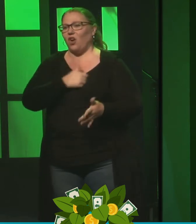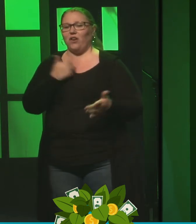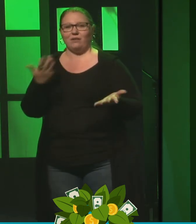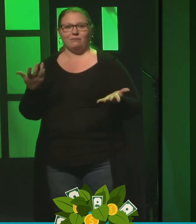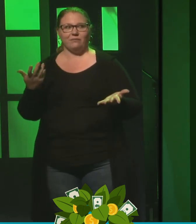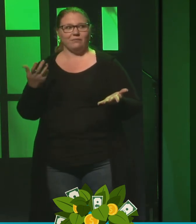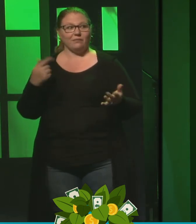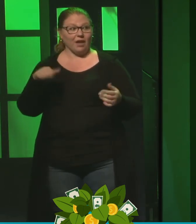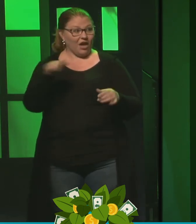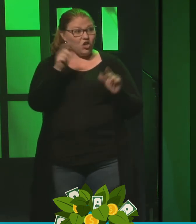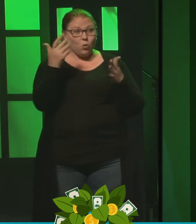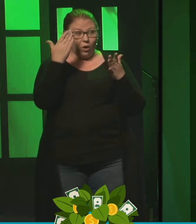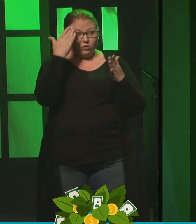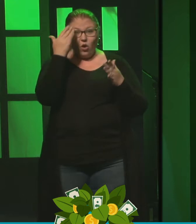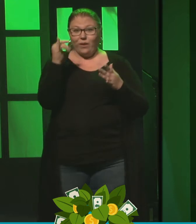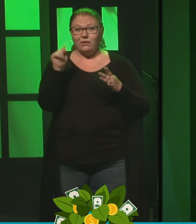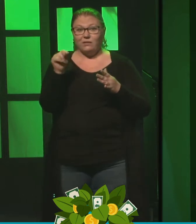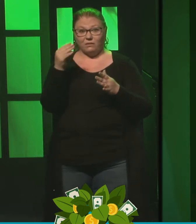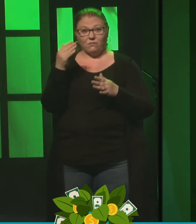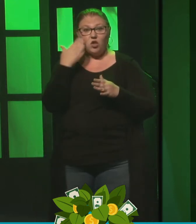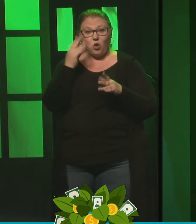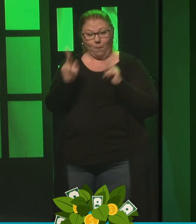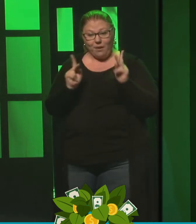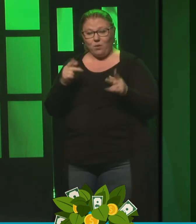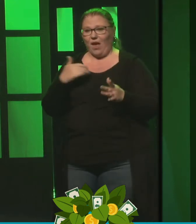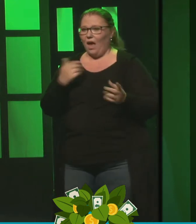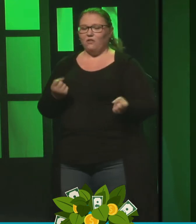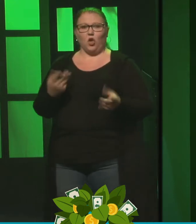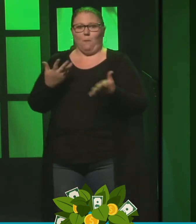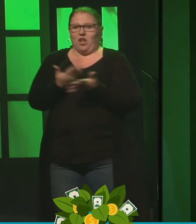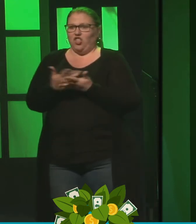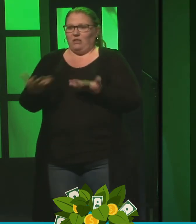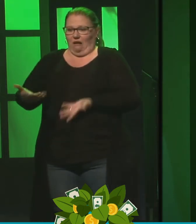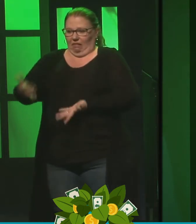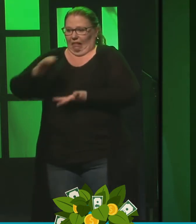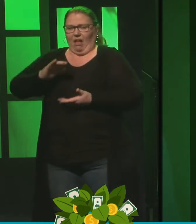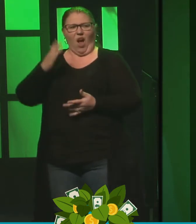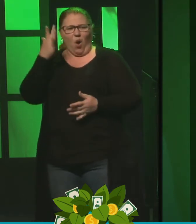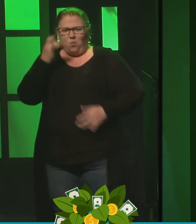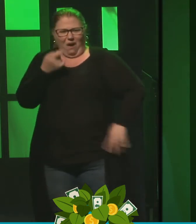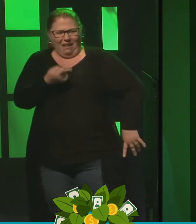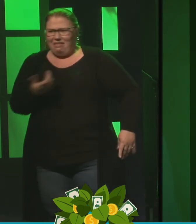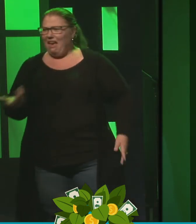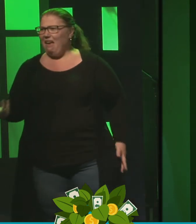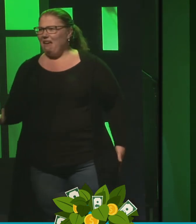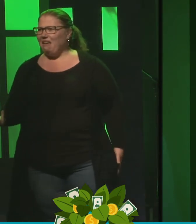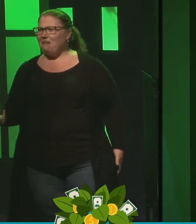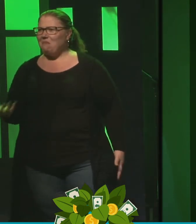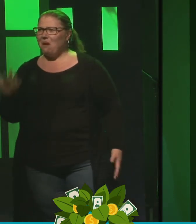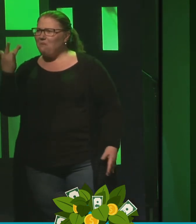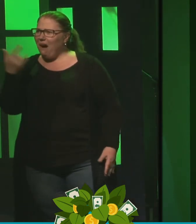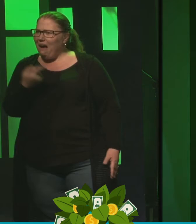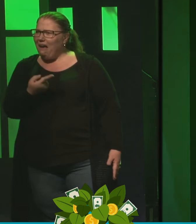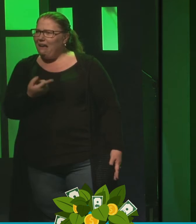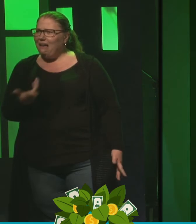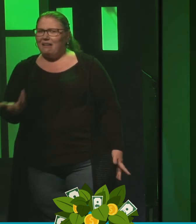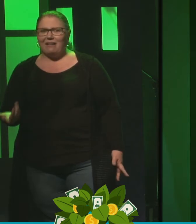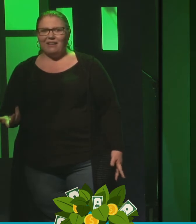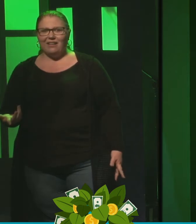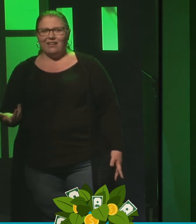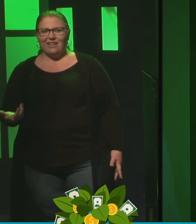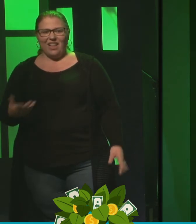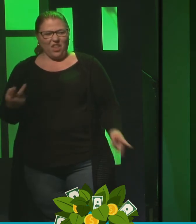And you all know it. You've met people. Yeah, they have so much stuff. You're like, why? Why them? Why them?